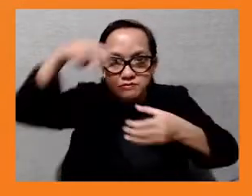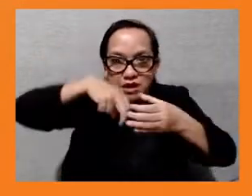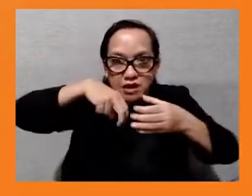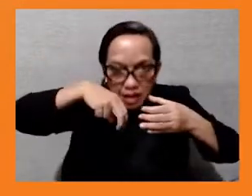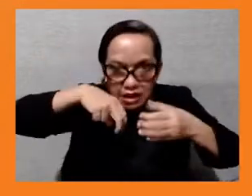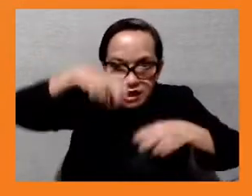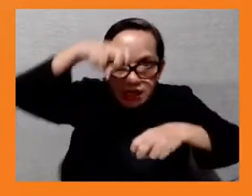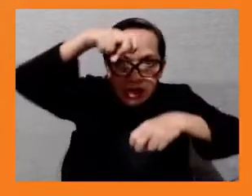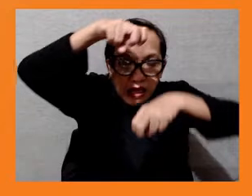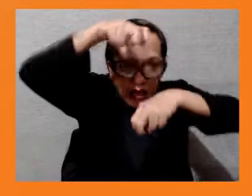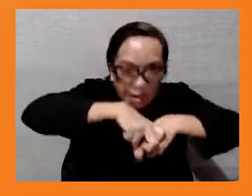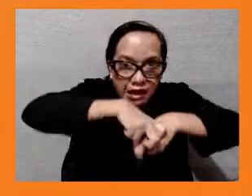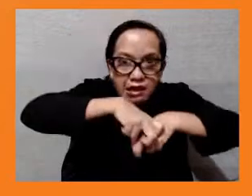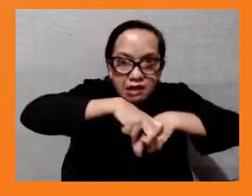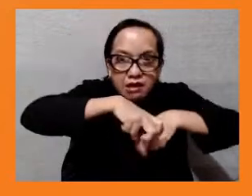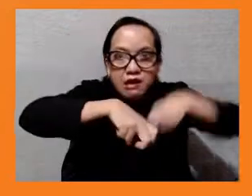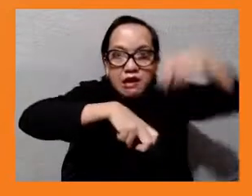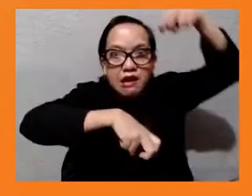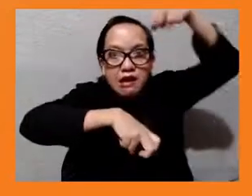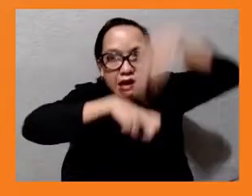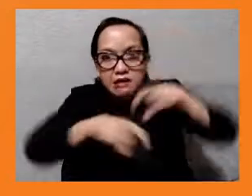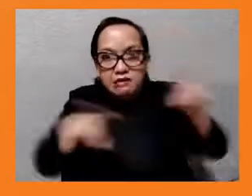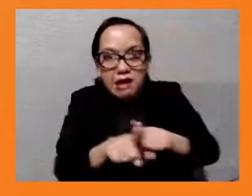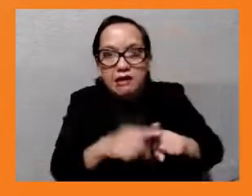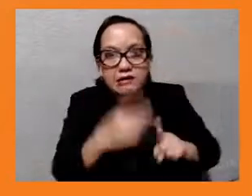the THL, then they will lose both